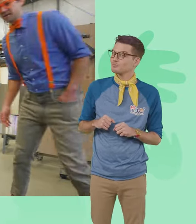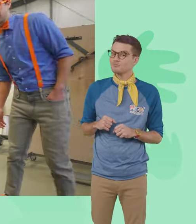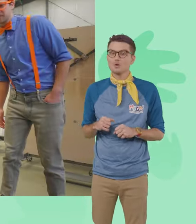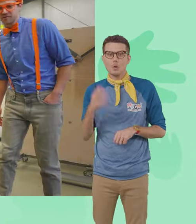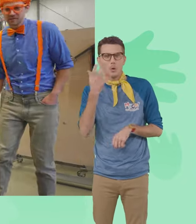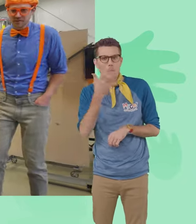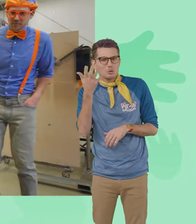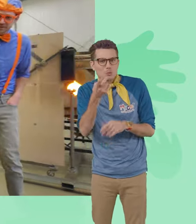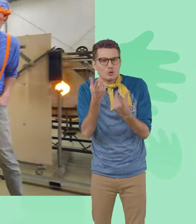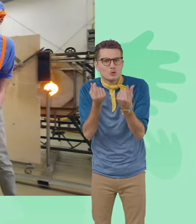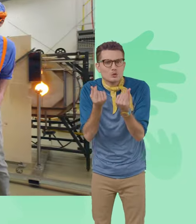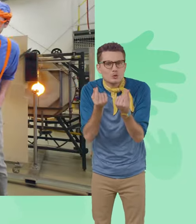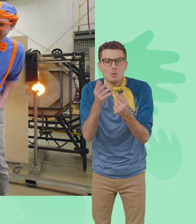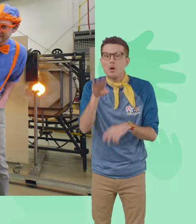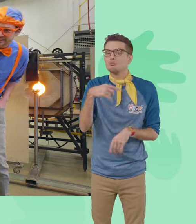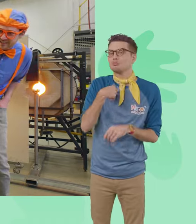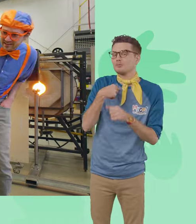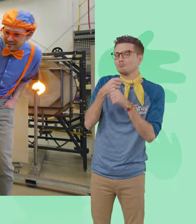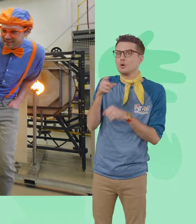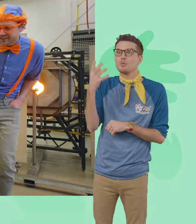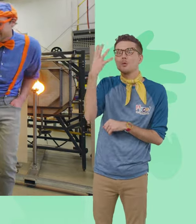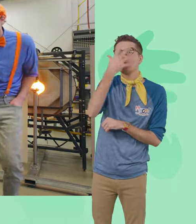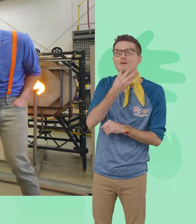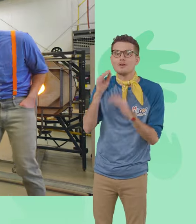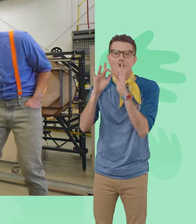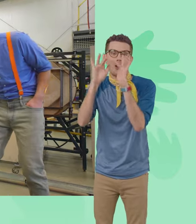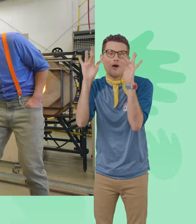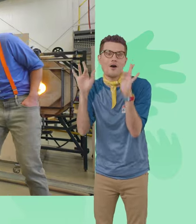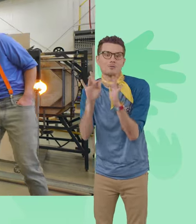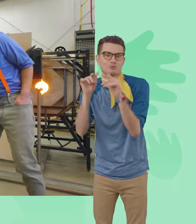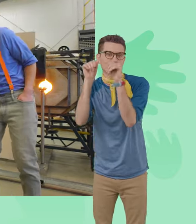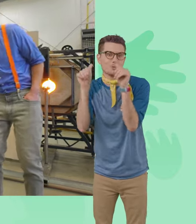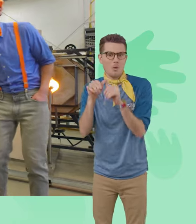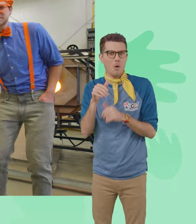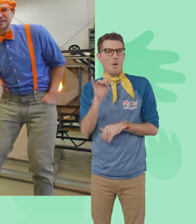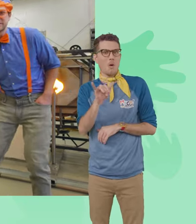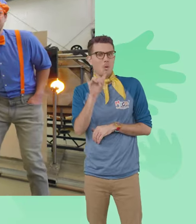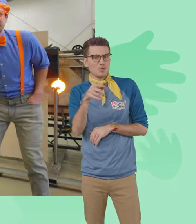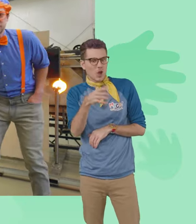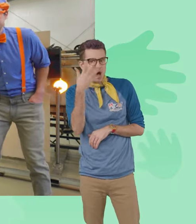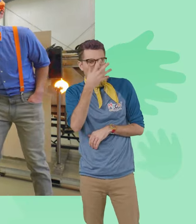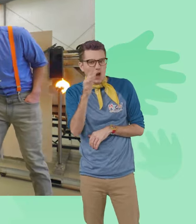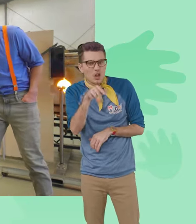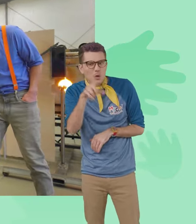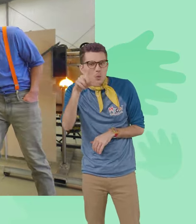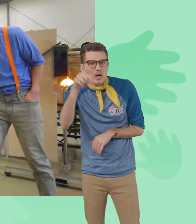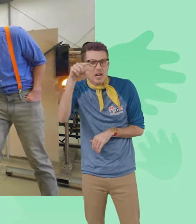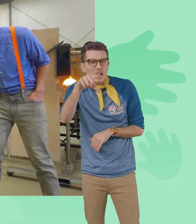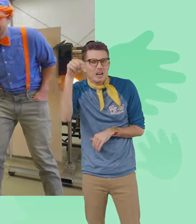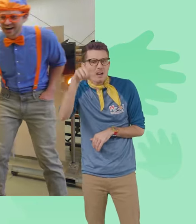Whoa! What are you doing? I'm making that beautiful heart shape. Oh. Those kind of look like tweezers.